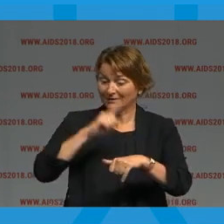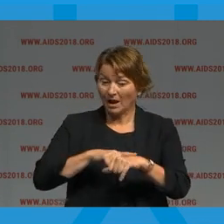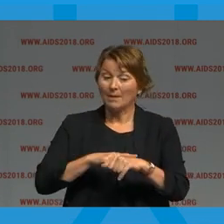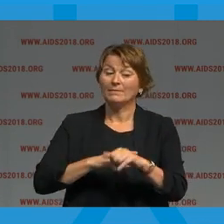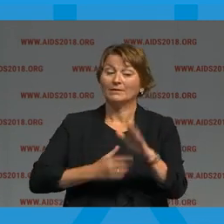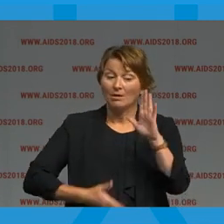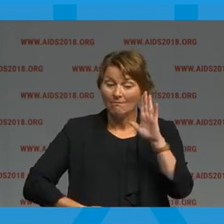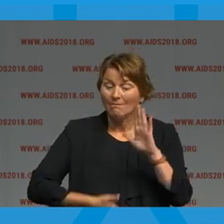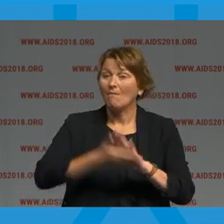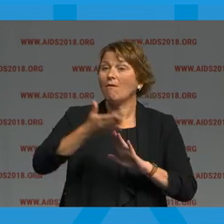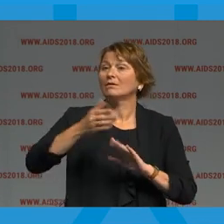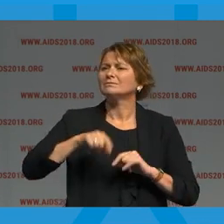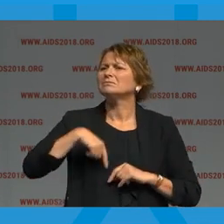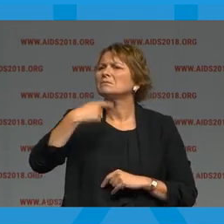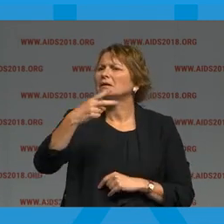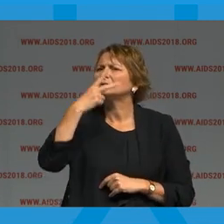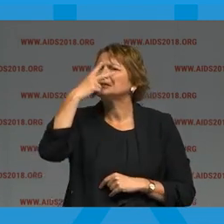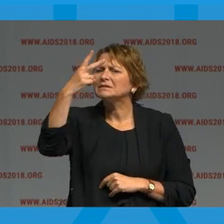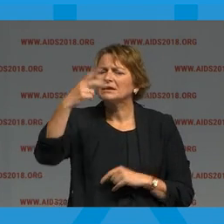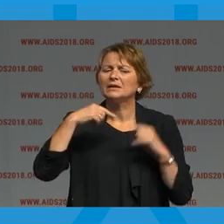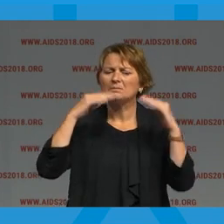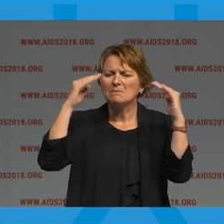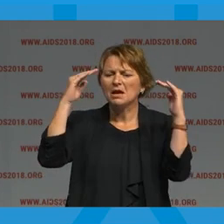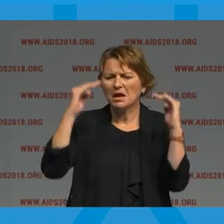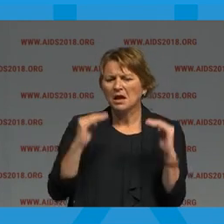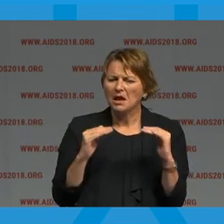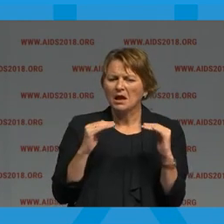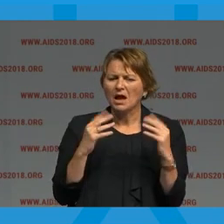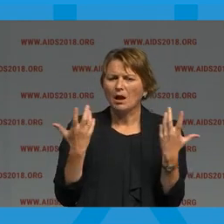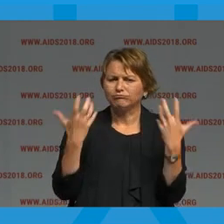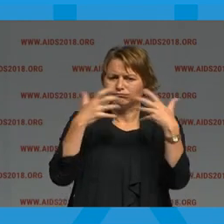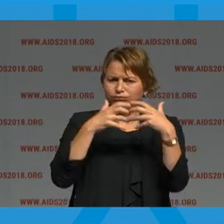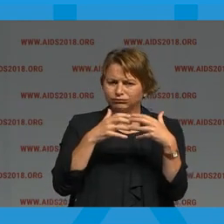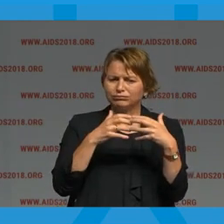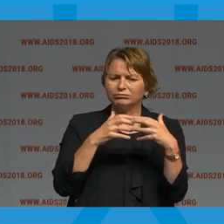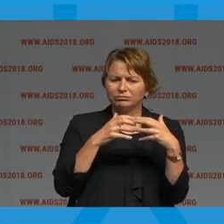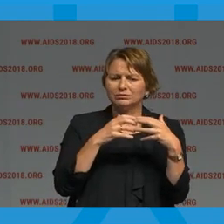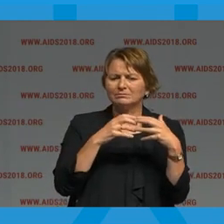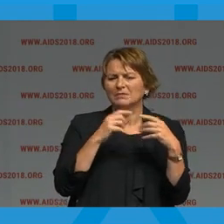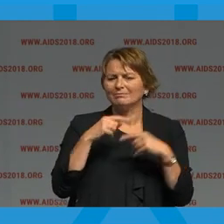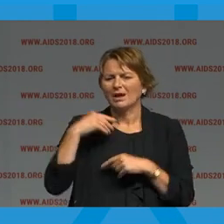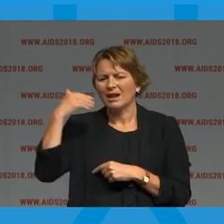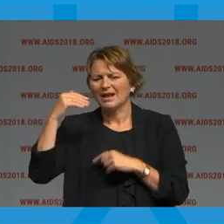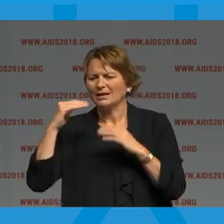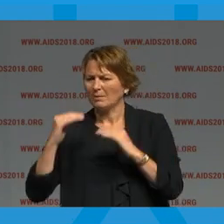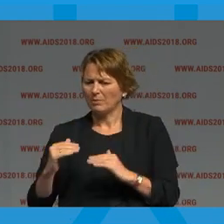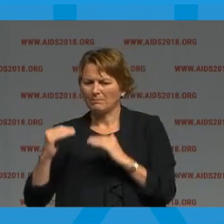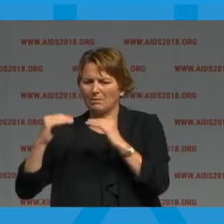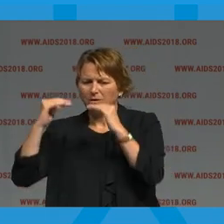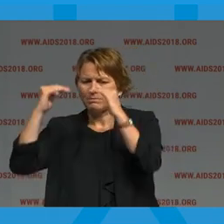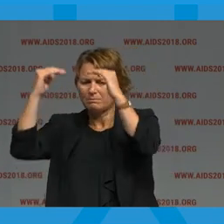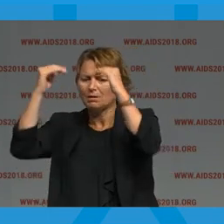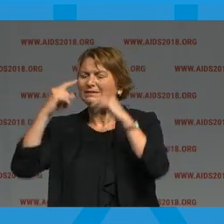then after that we saw coming elbaitegravir combined first with tenofovir and later on with TAF,